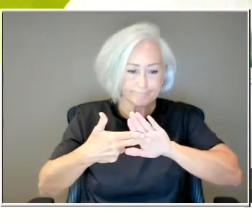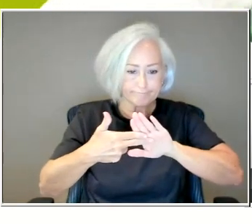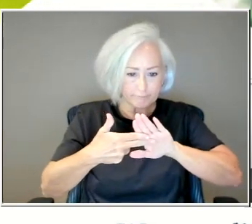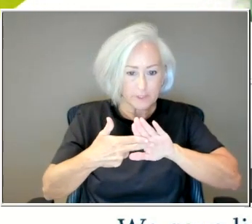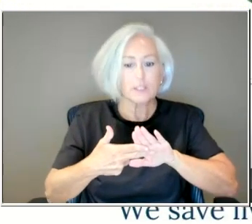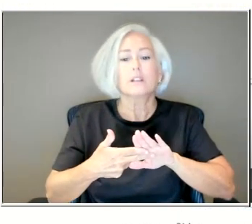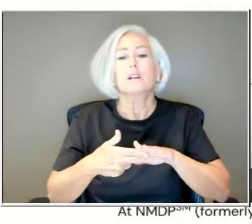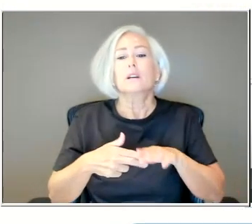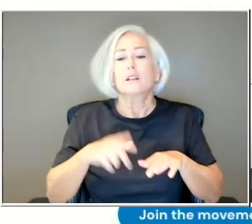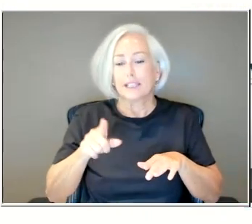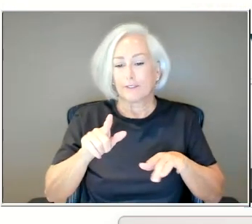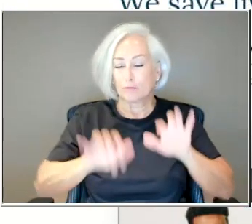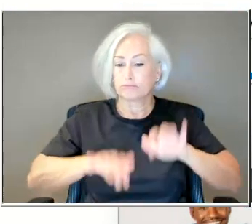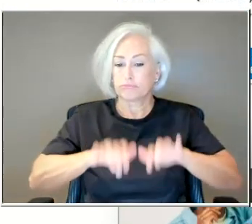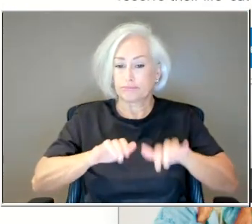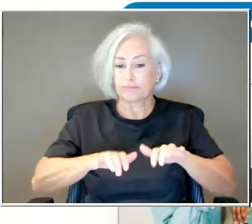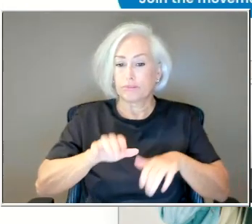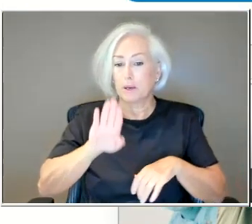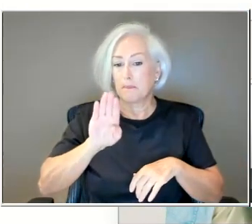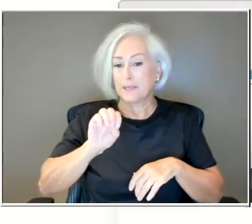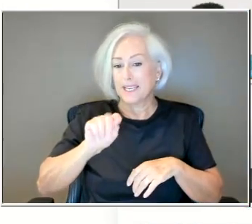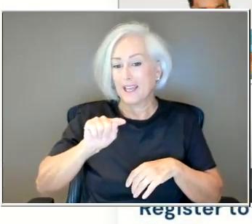will reroute you to